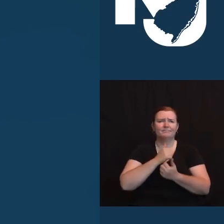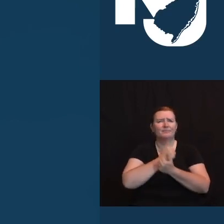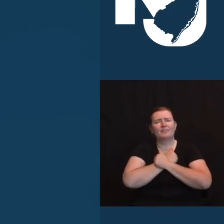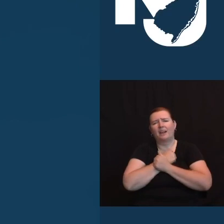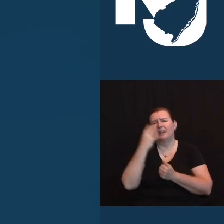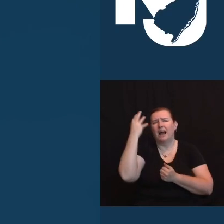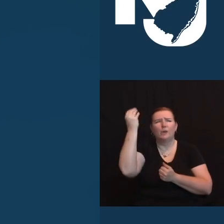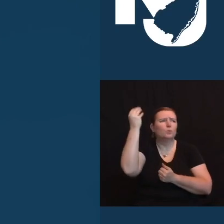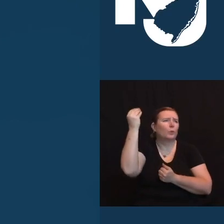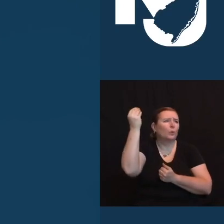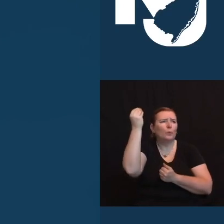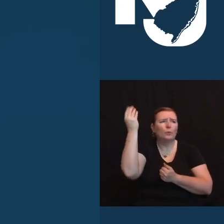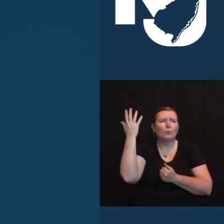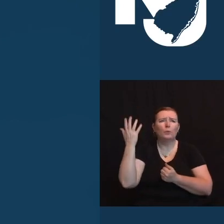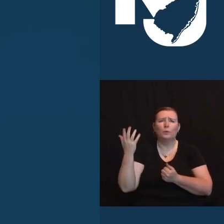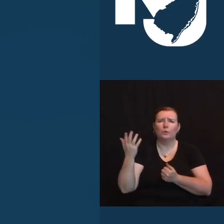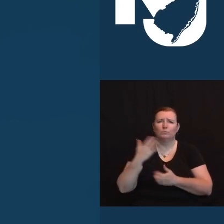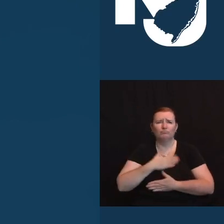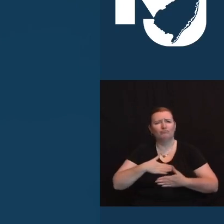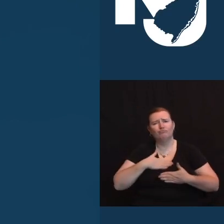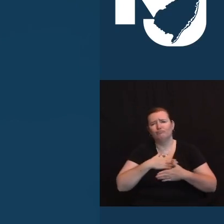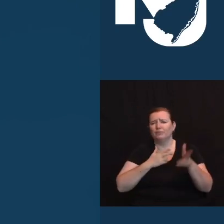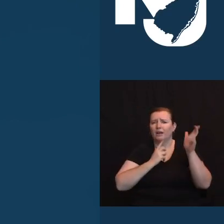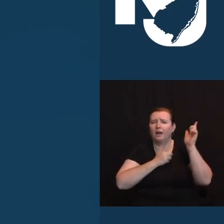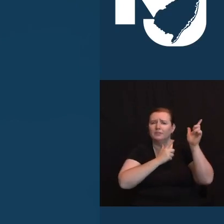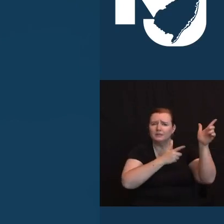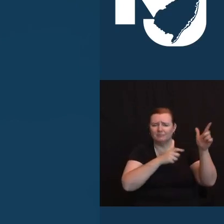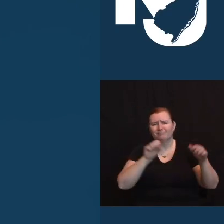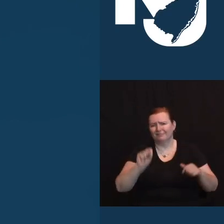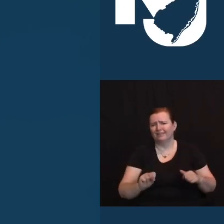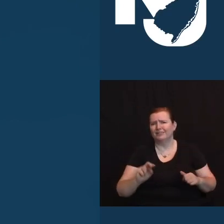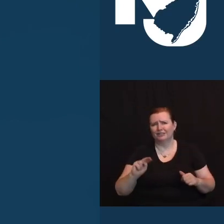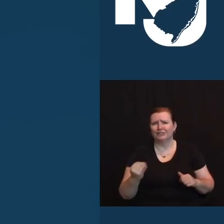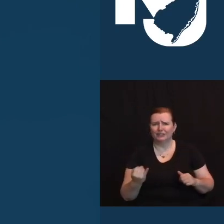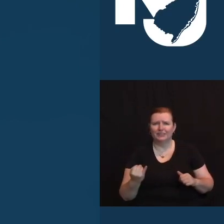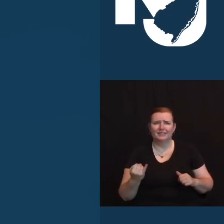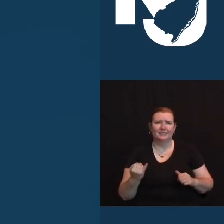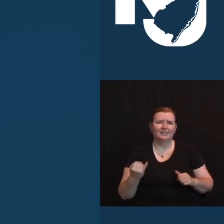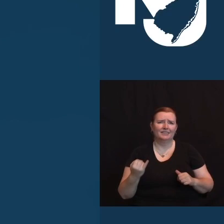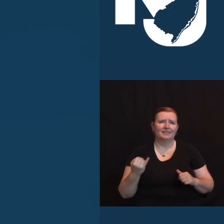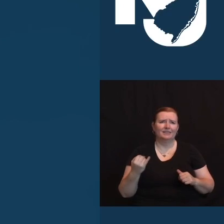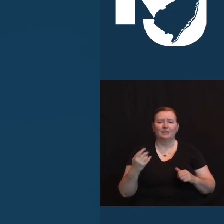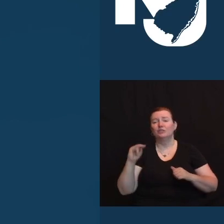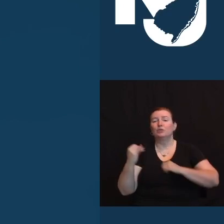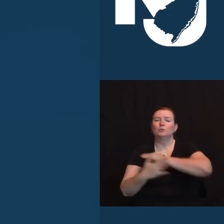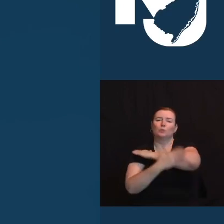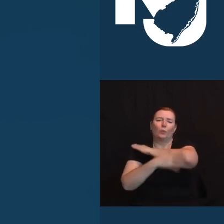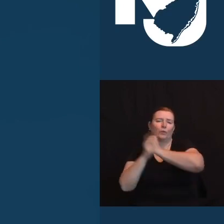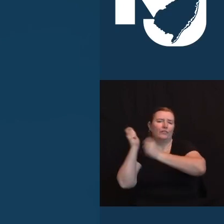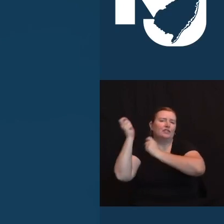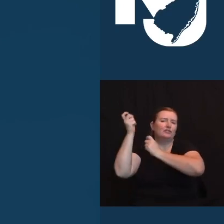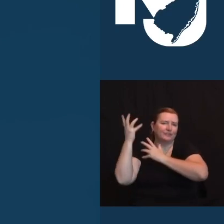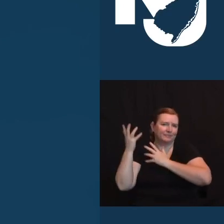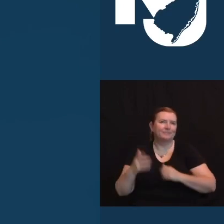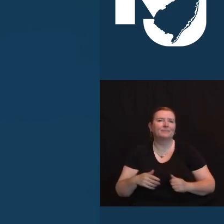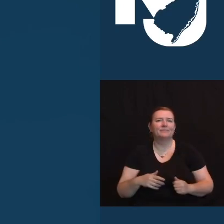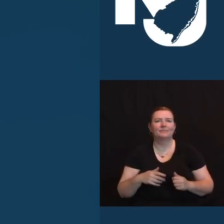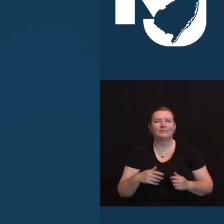see, enjoying trips to go hunting in South Jersey and fishing off the Jersey Shore, and he also loved to cook, especially the